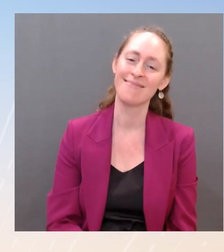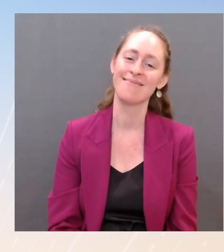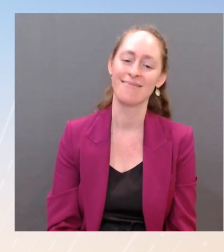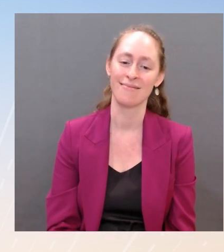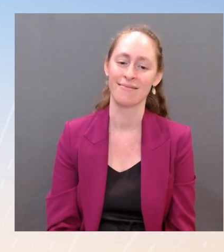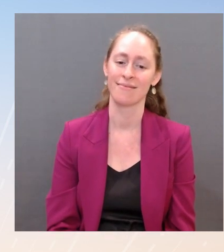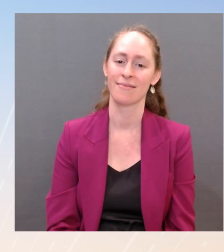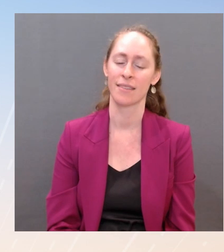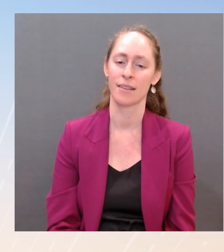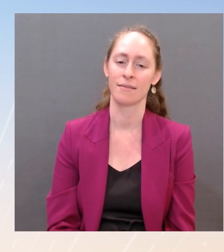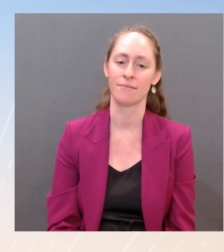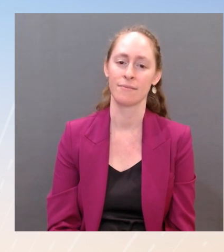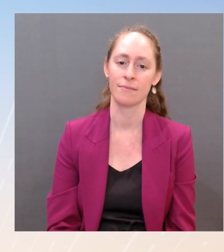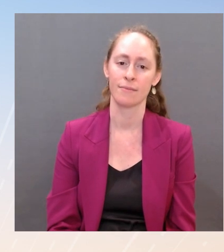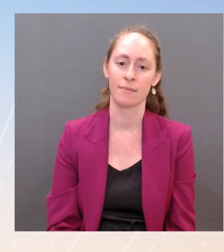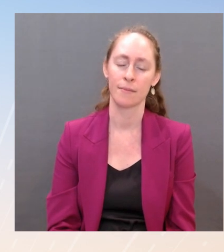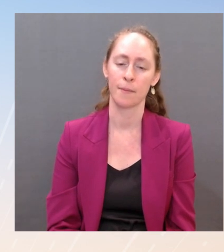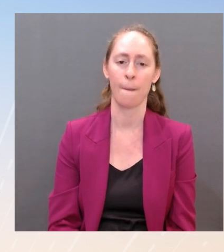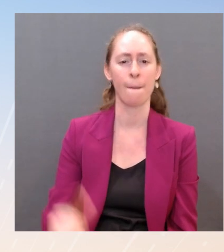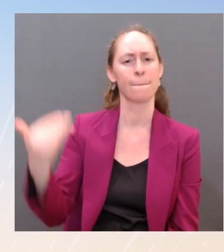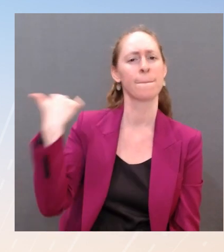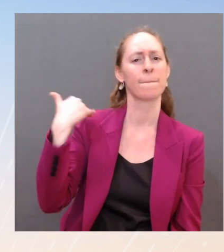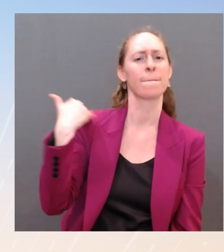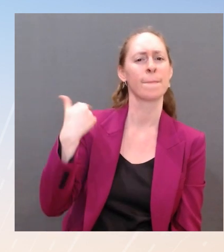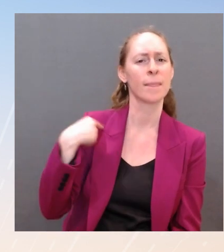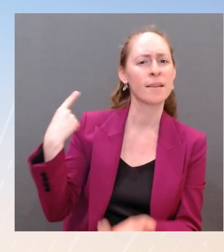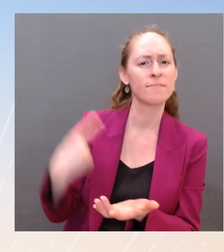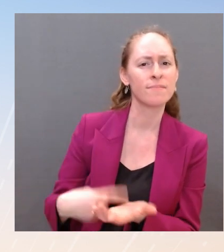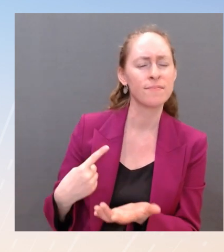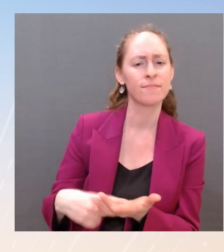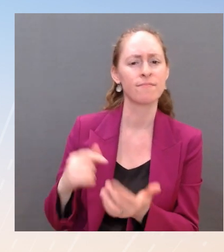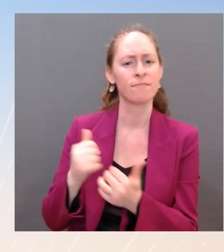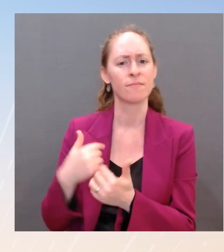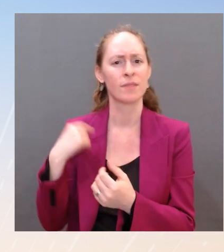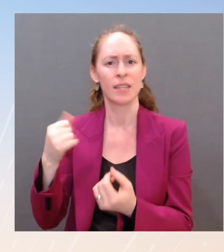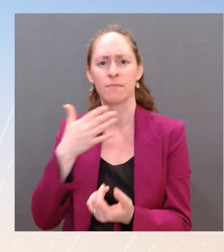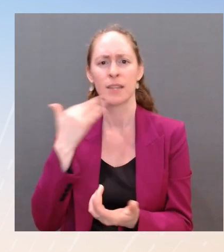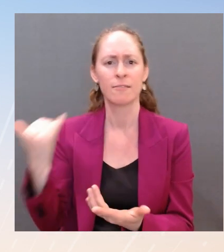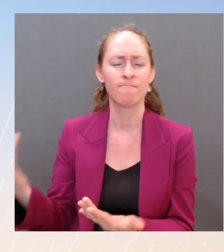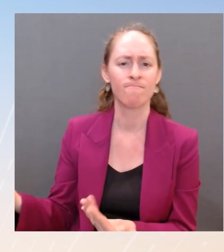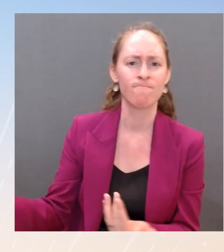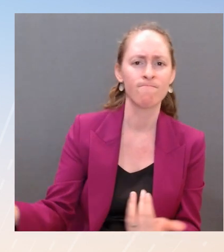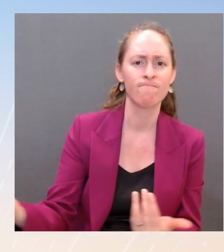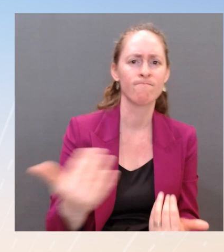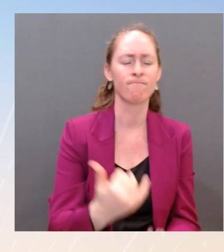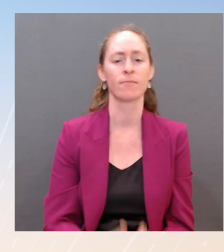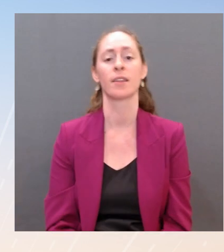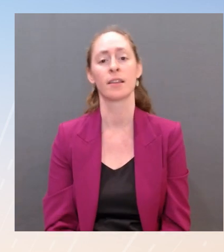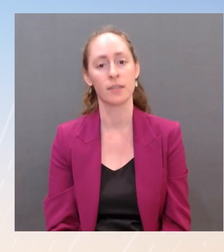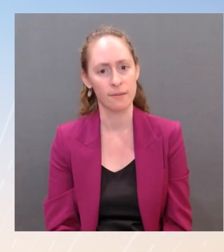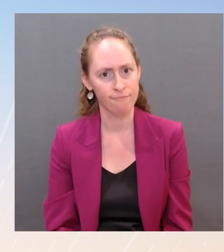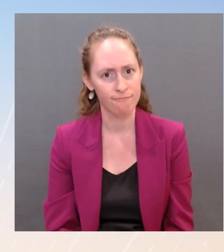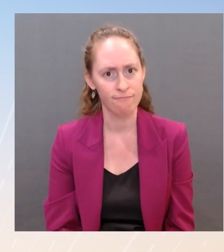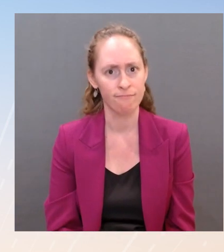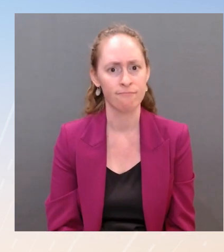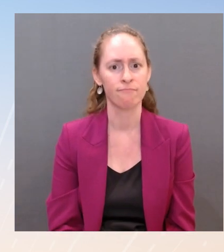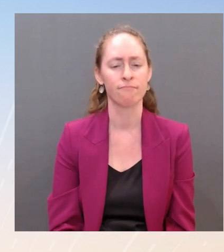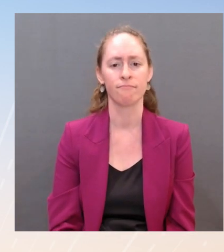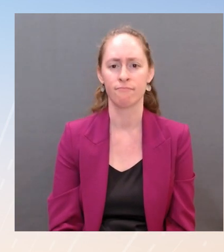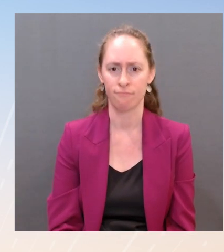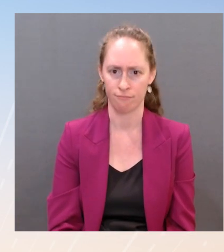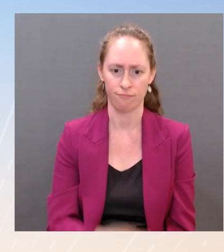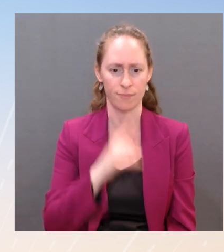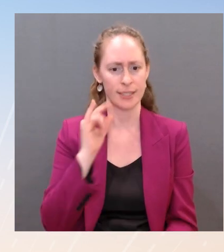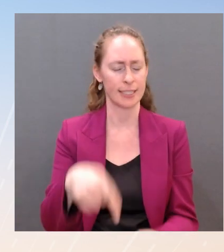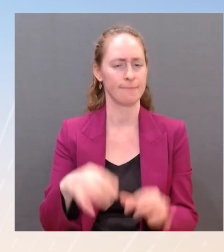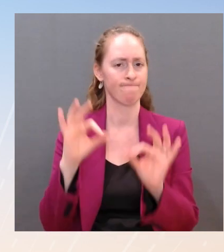a beautiful way to help build that movement and bring so many people together. But that's what I want to ask you about, because I don't think it's easy,